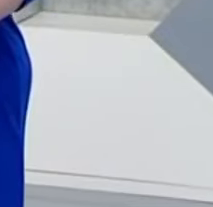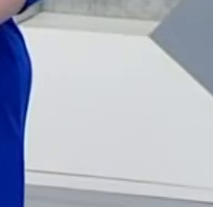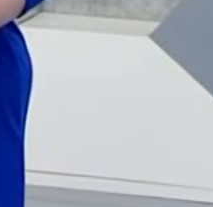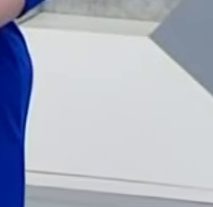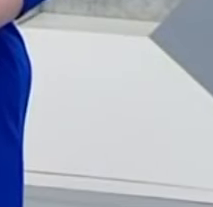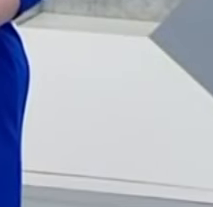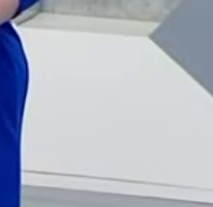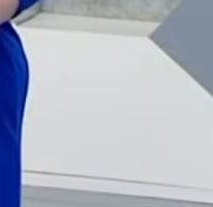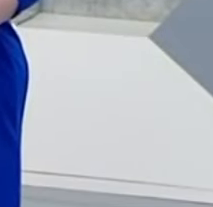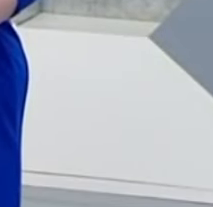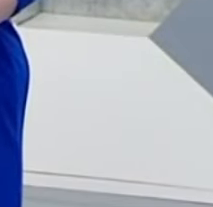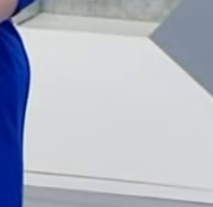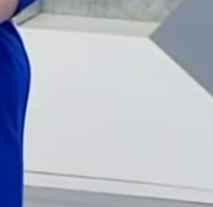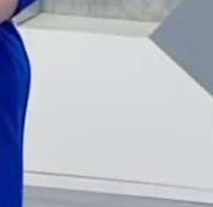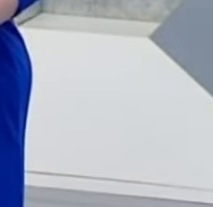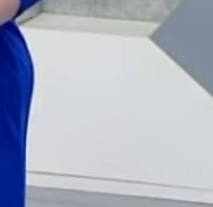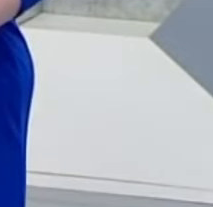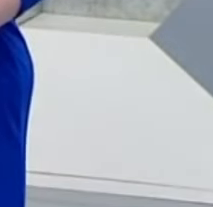25